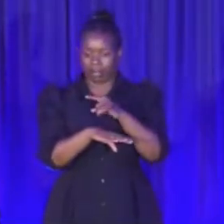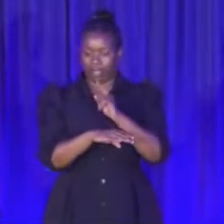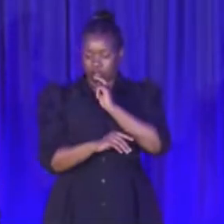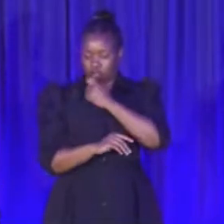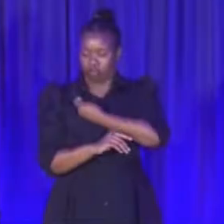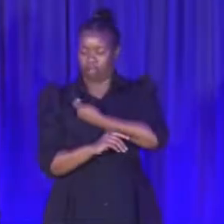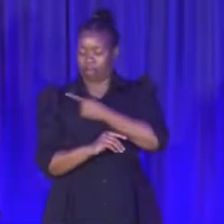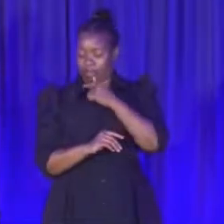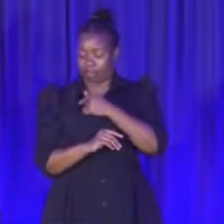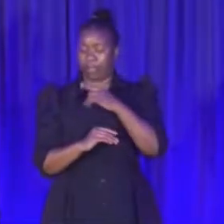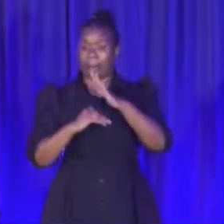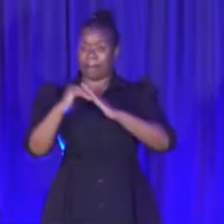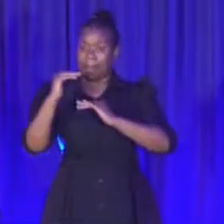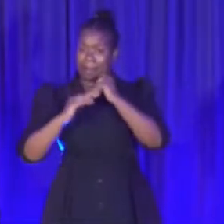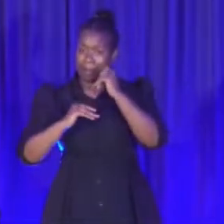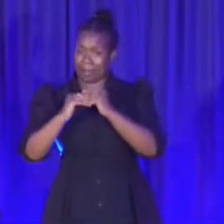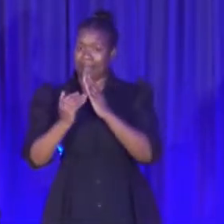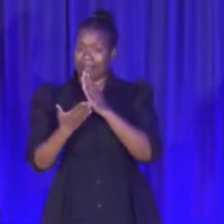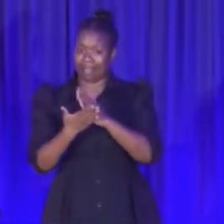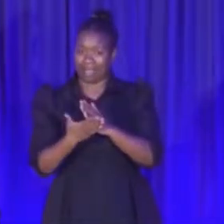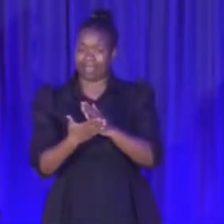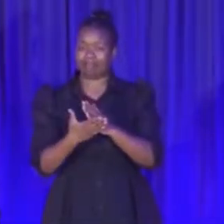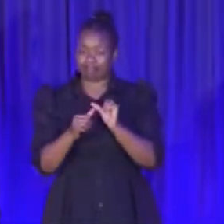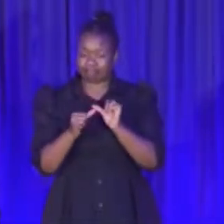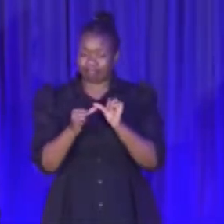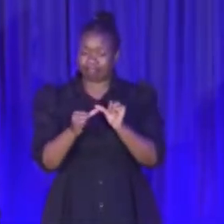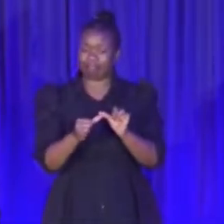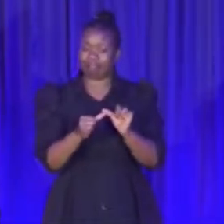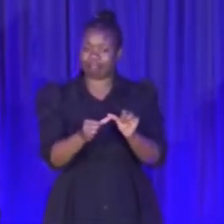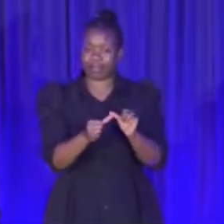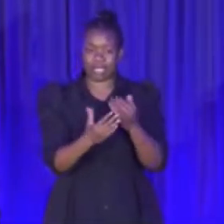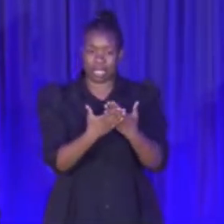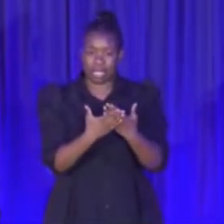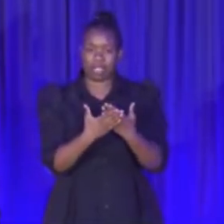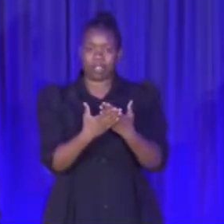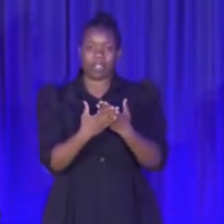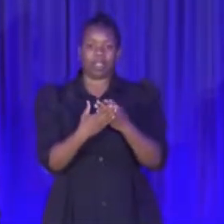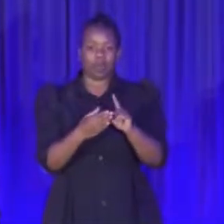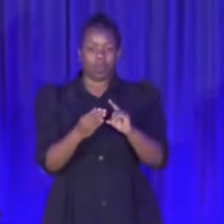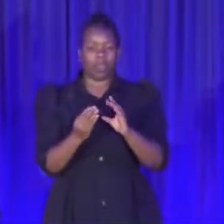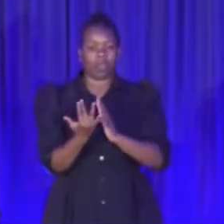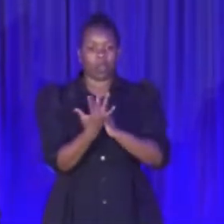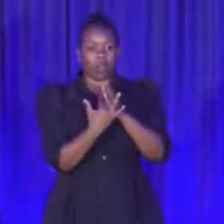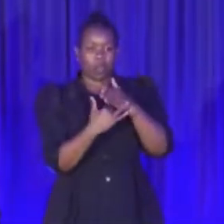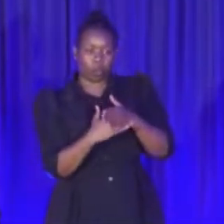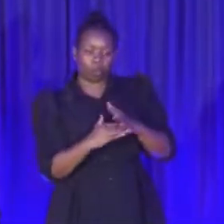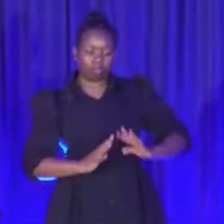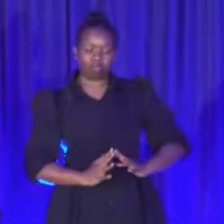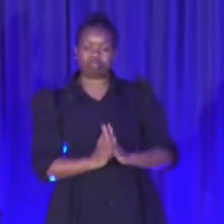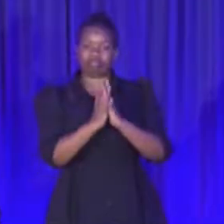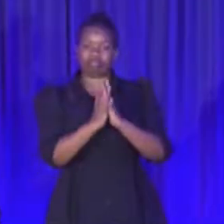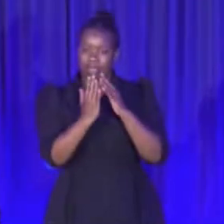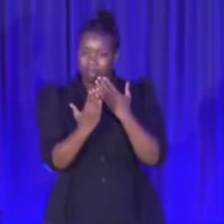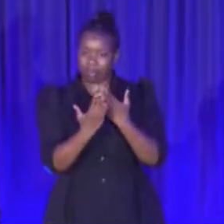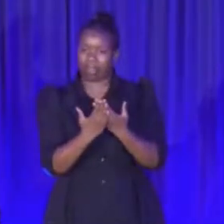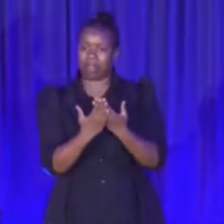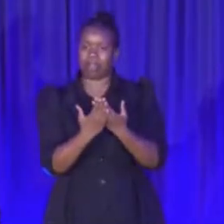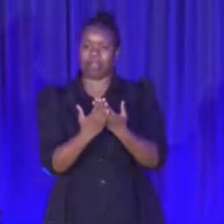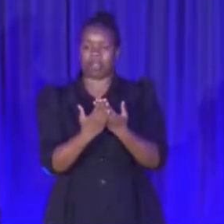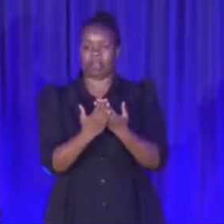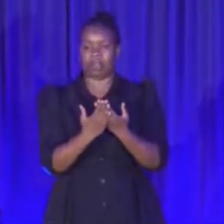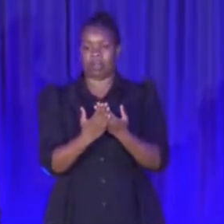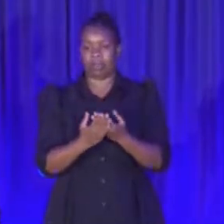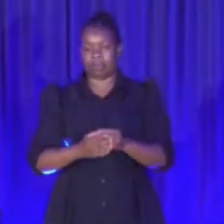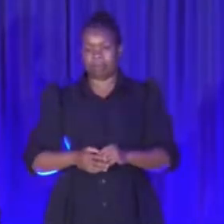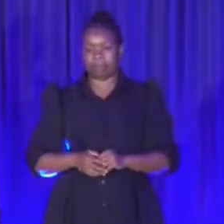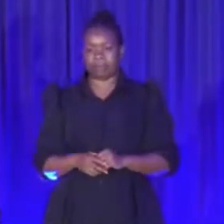rebuilt consistently. It can be worked on with integrity, and we can do so with a deliberate